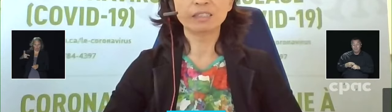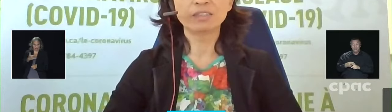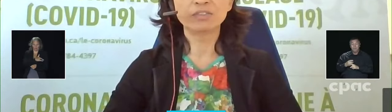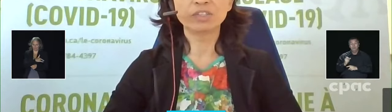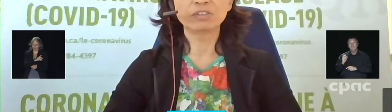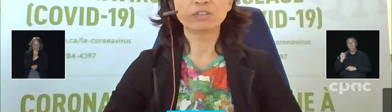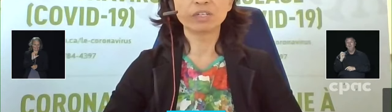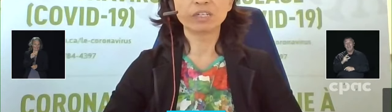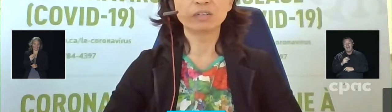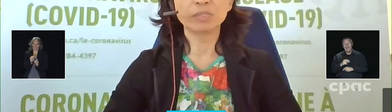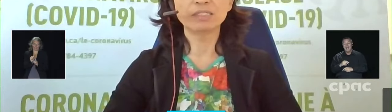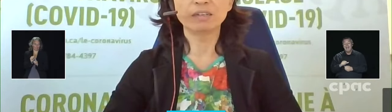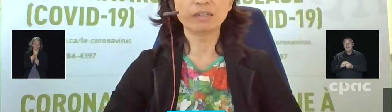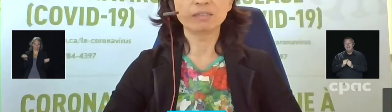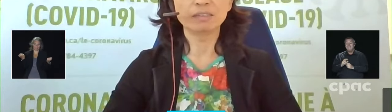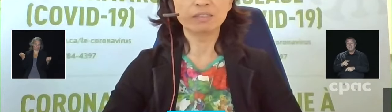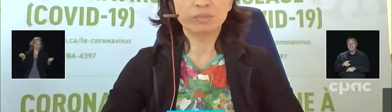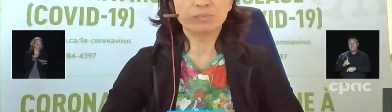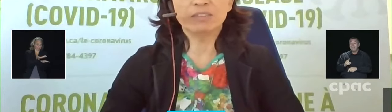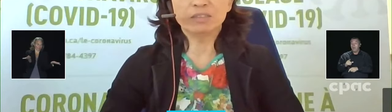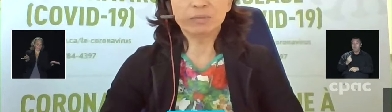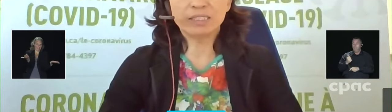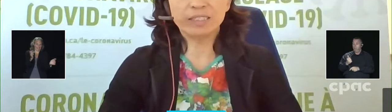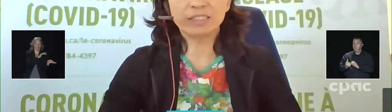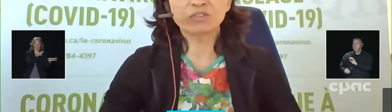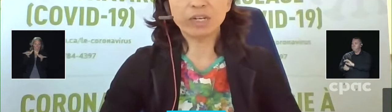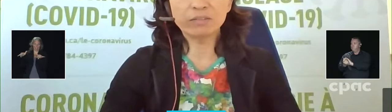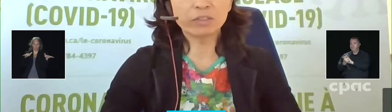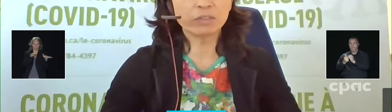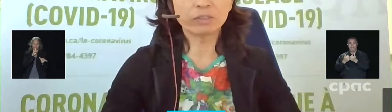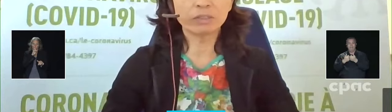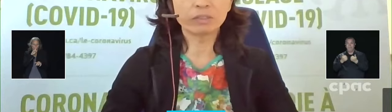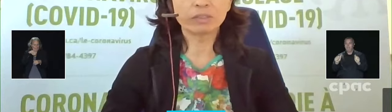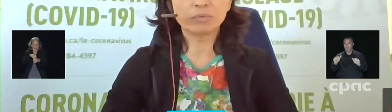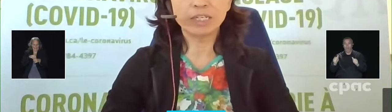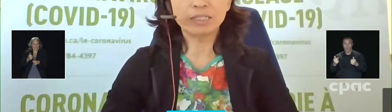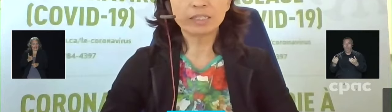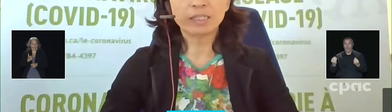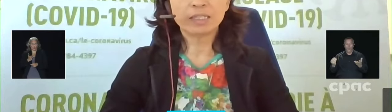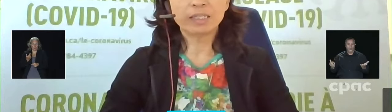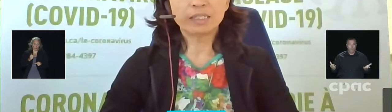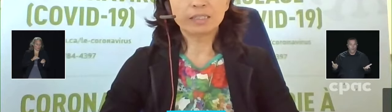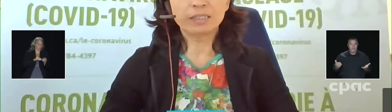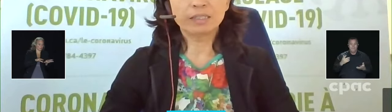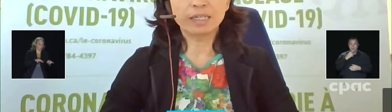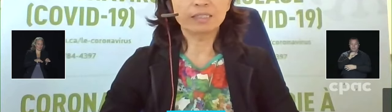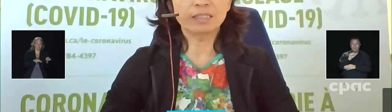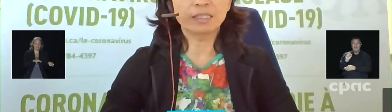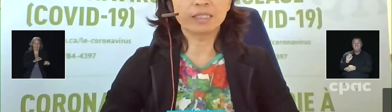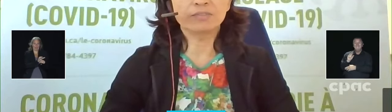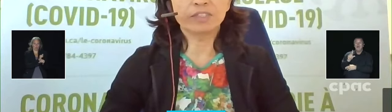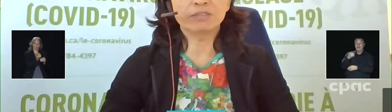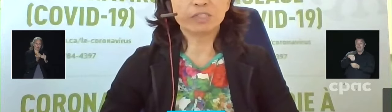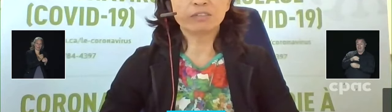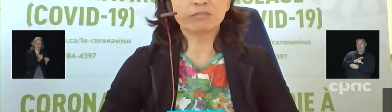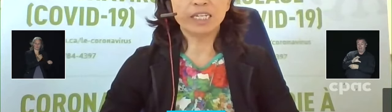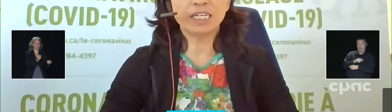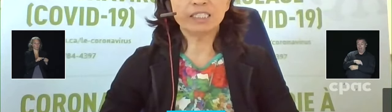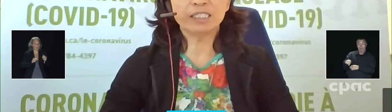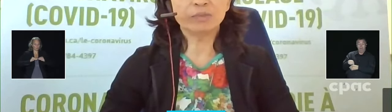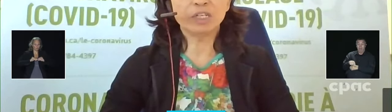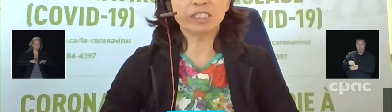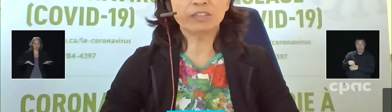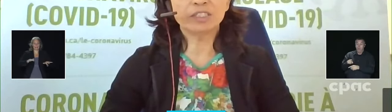Canada. So it's not just about domestic travel or spread. That's a very